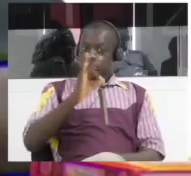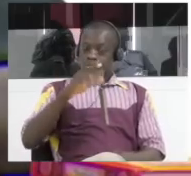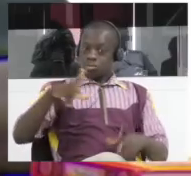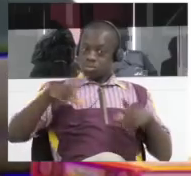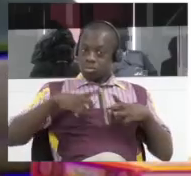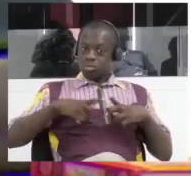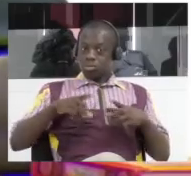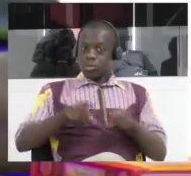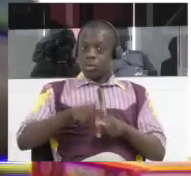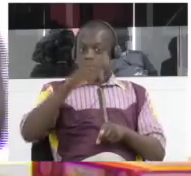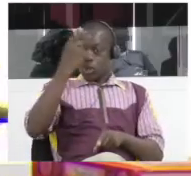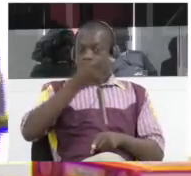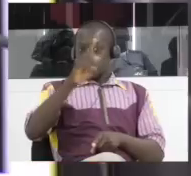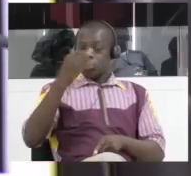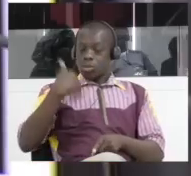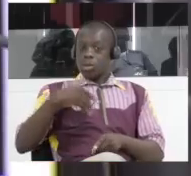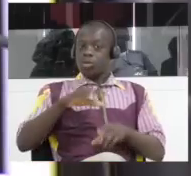dust has settled.